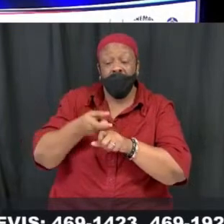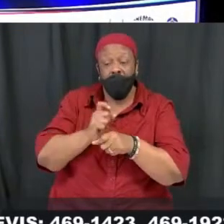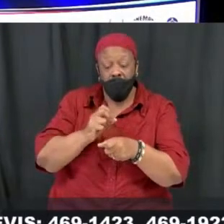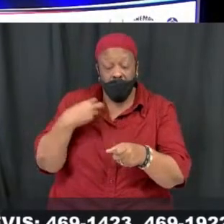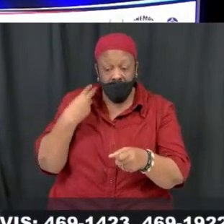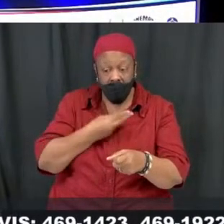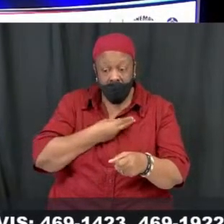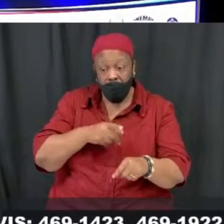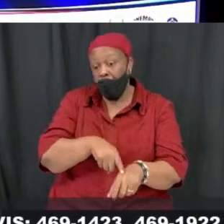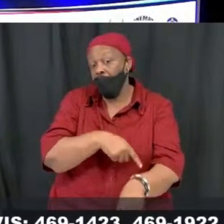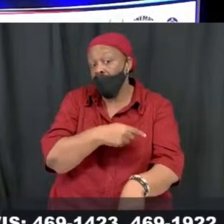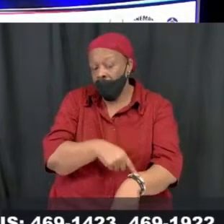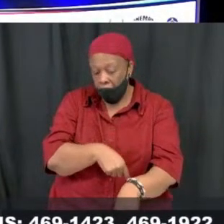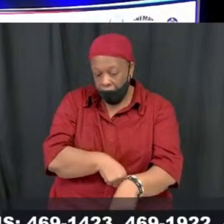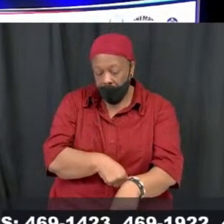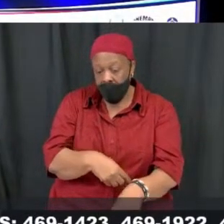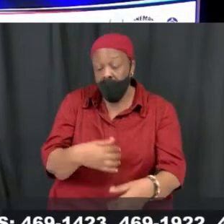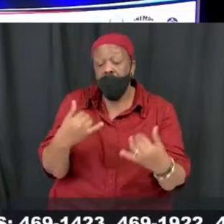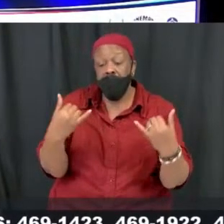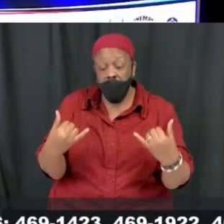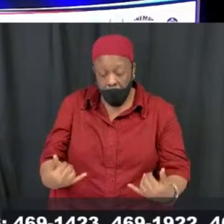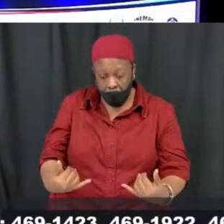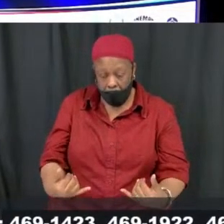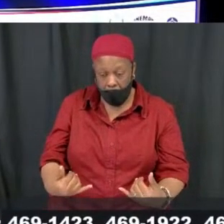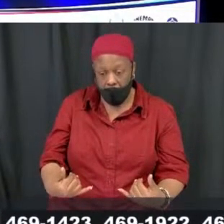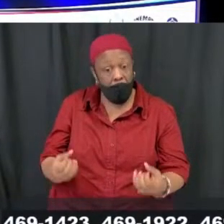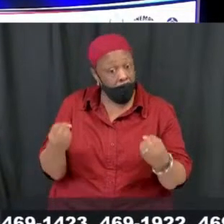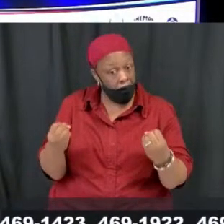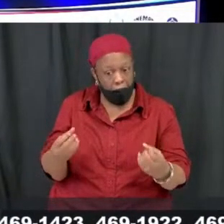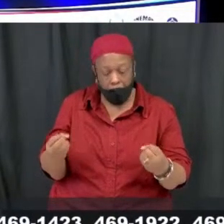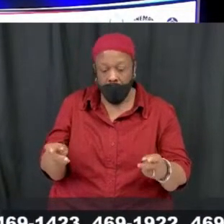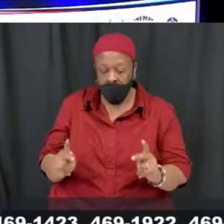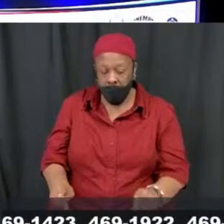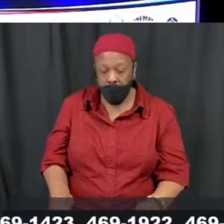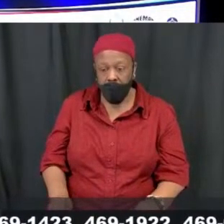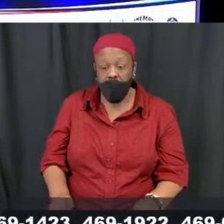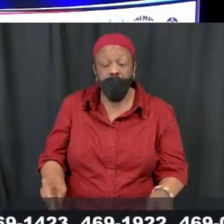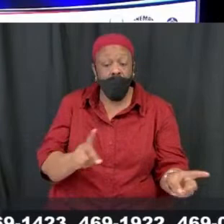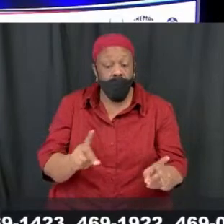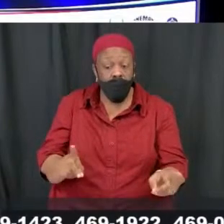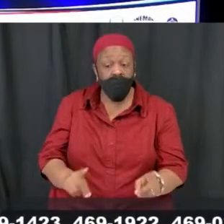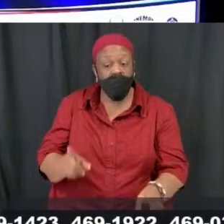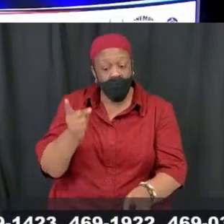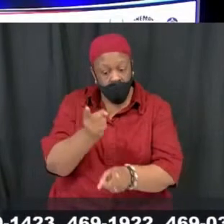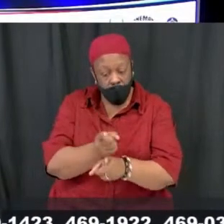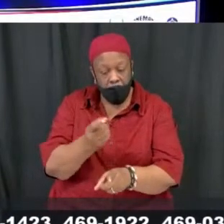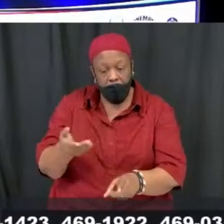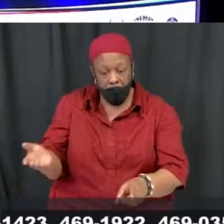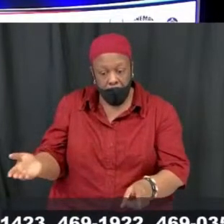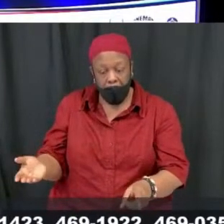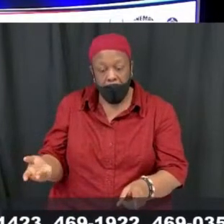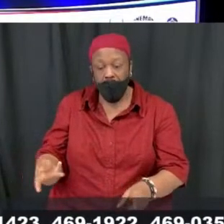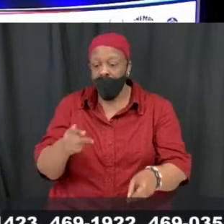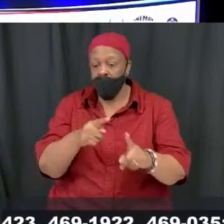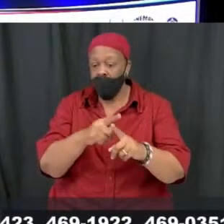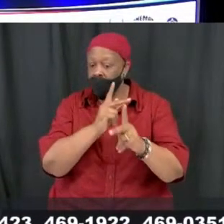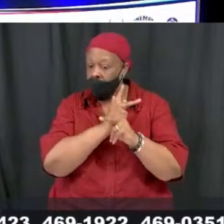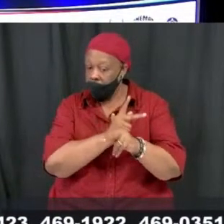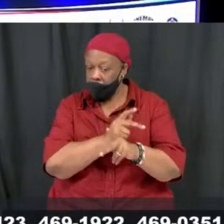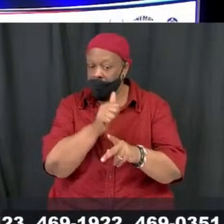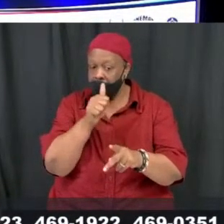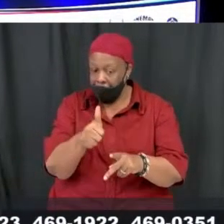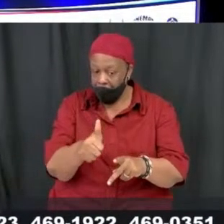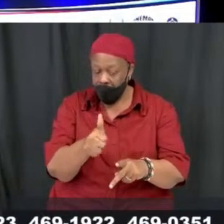the vulnerable among us. The majority have done what was needed to protect themselves, the children and the elderly and